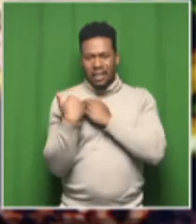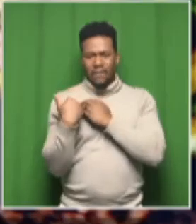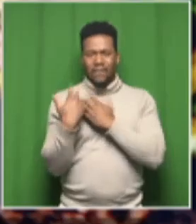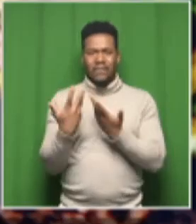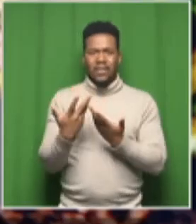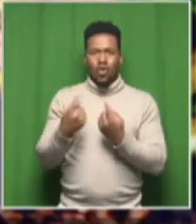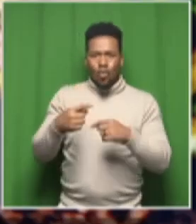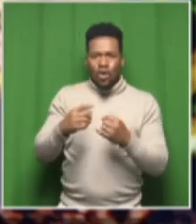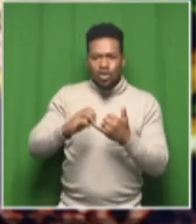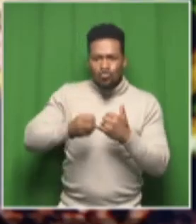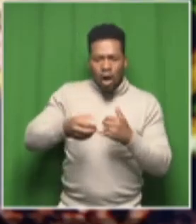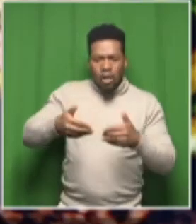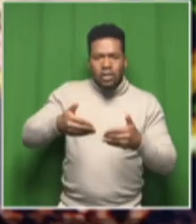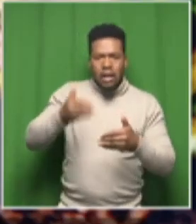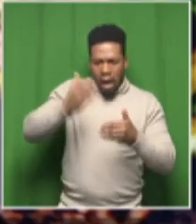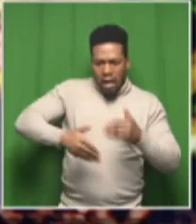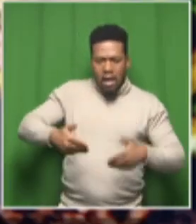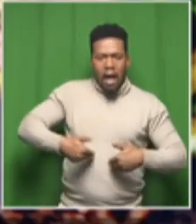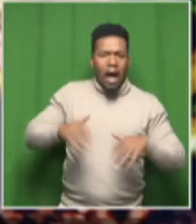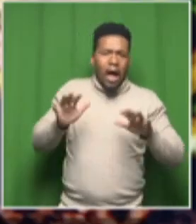be done to end hunger?